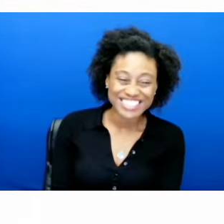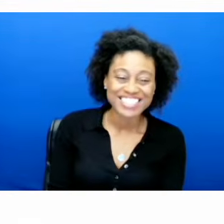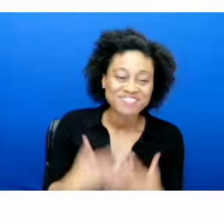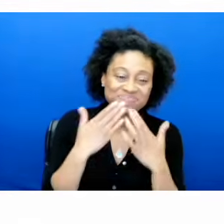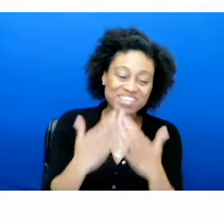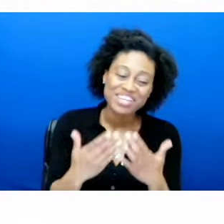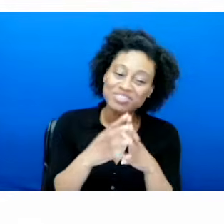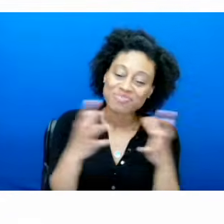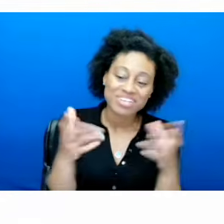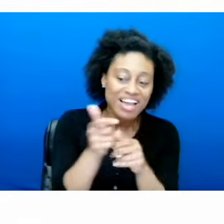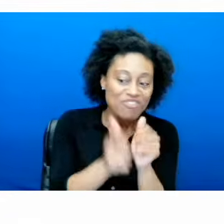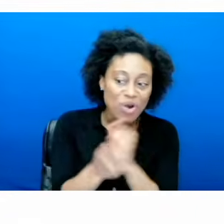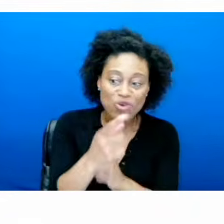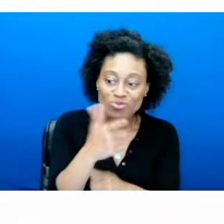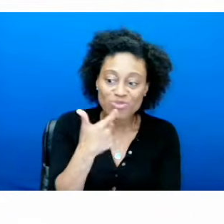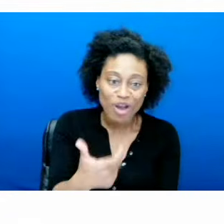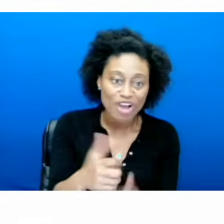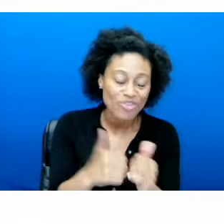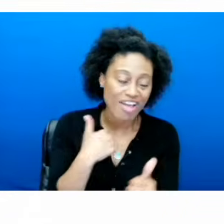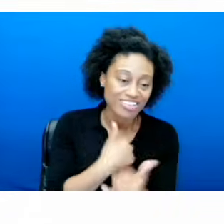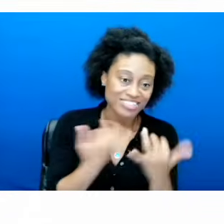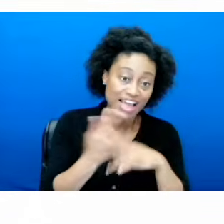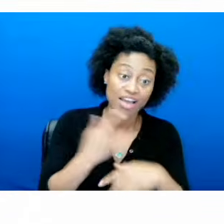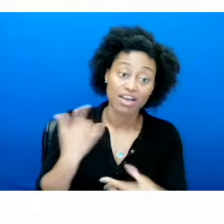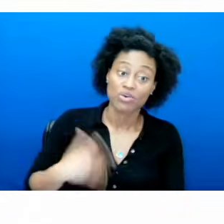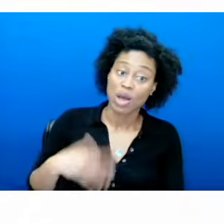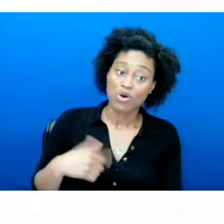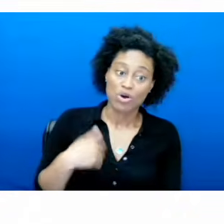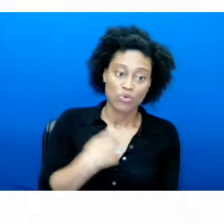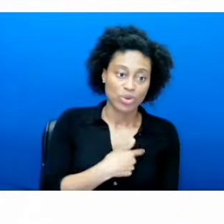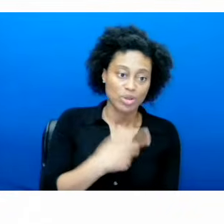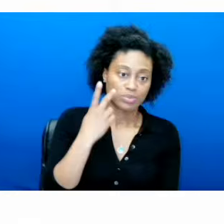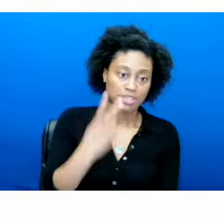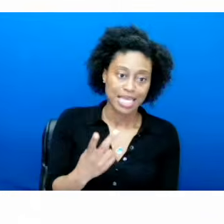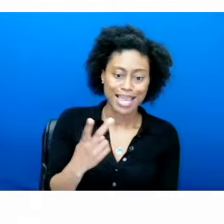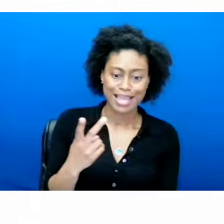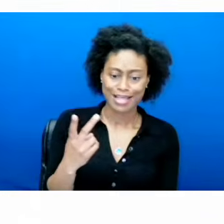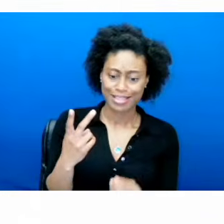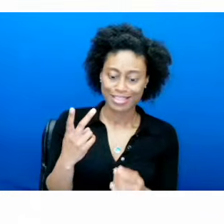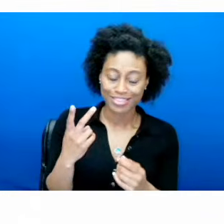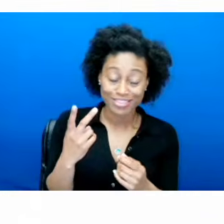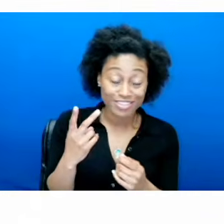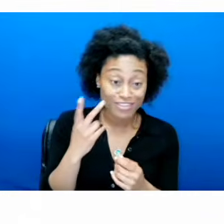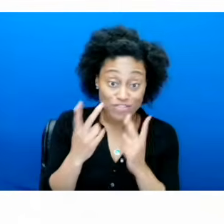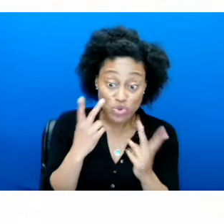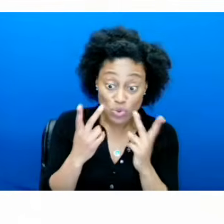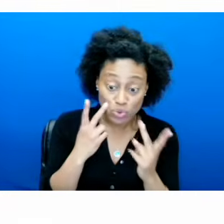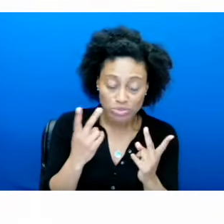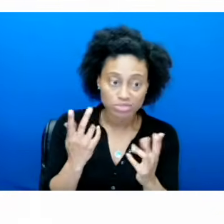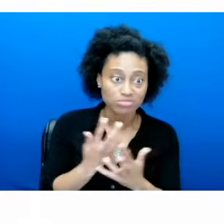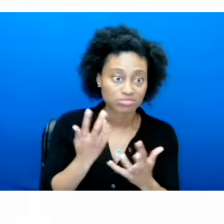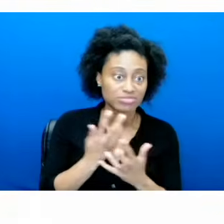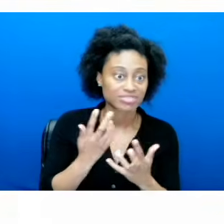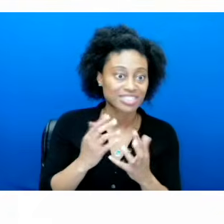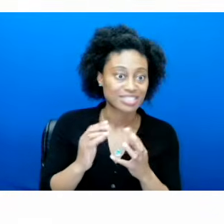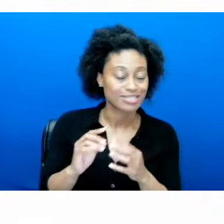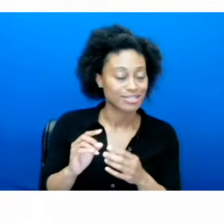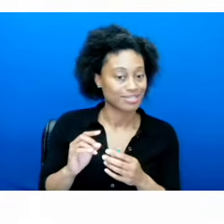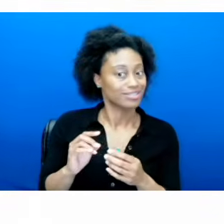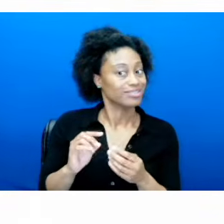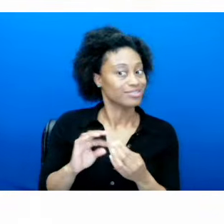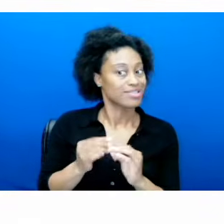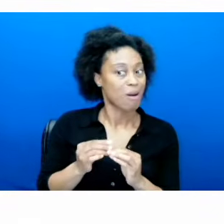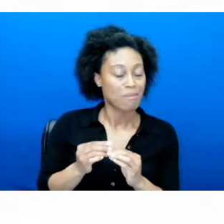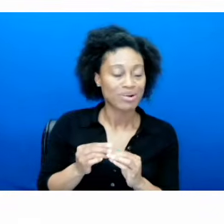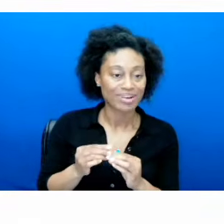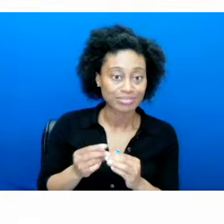everyone who's been tuning in with us today. We've been seeing the views here. Yeah, it's been